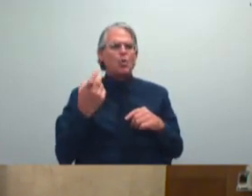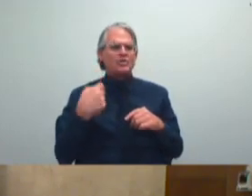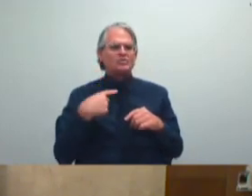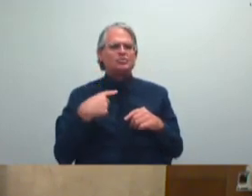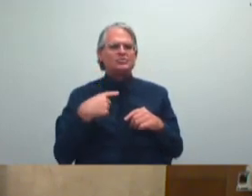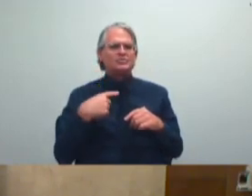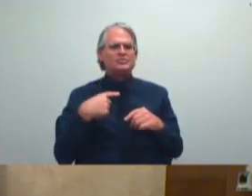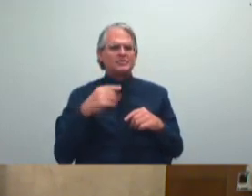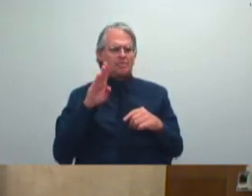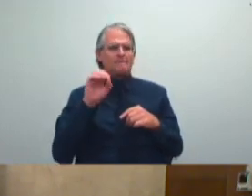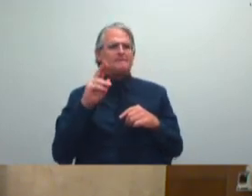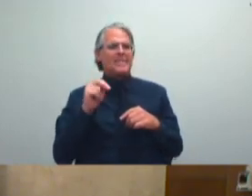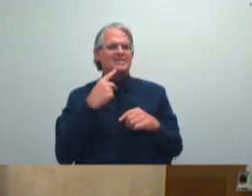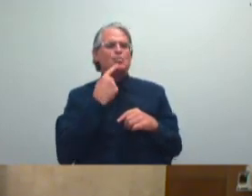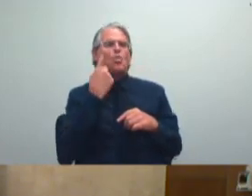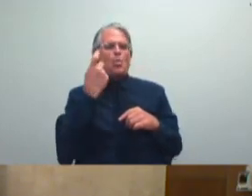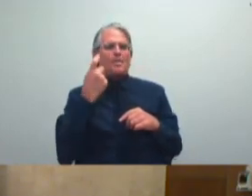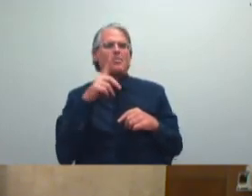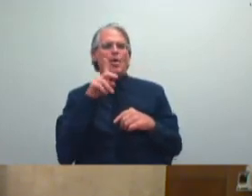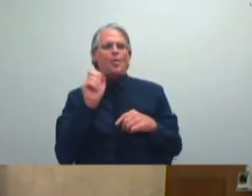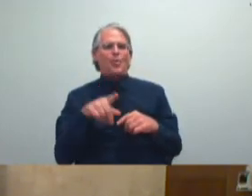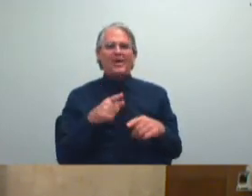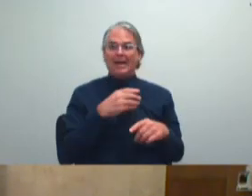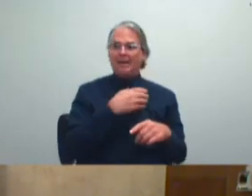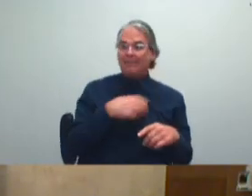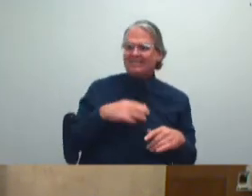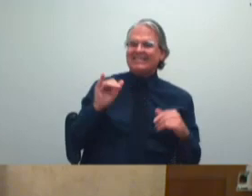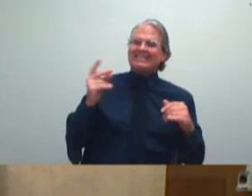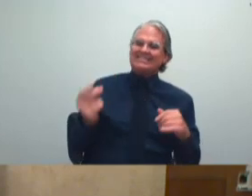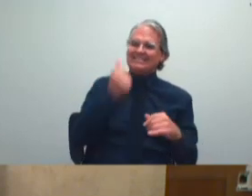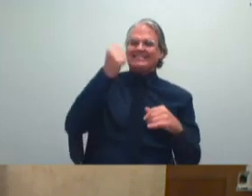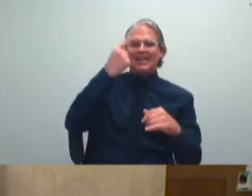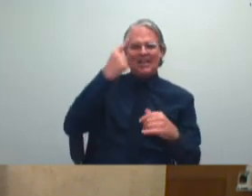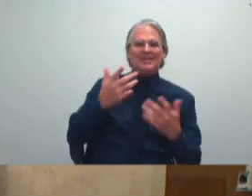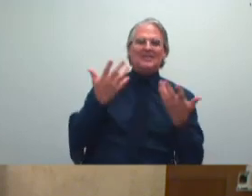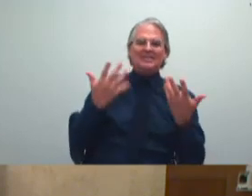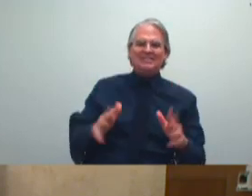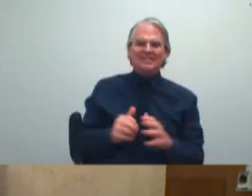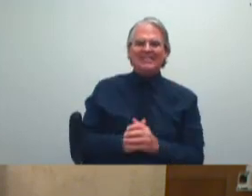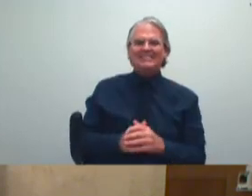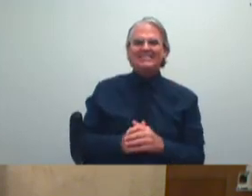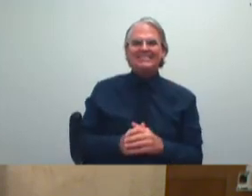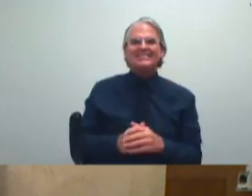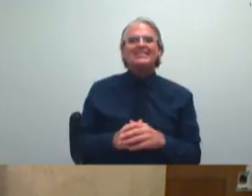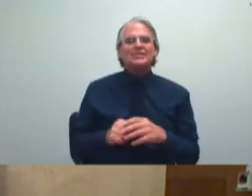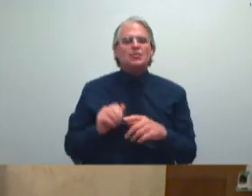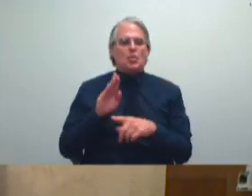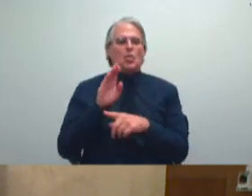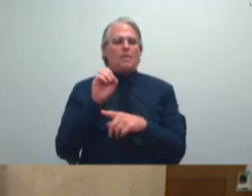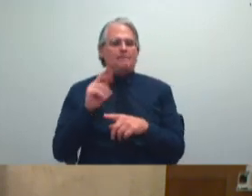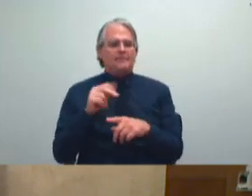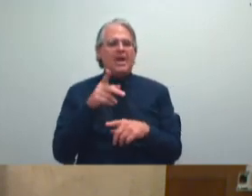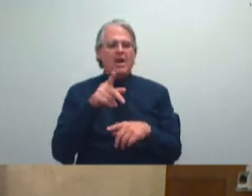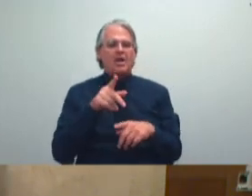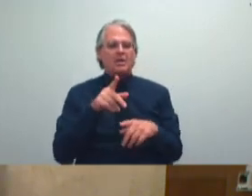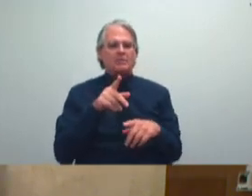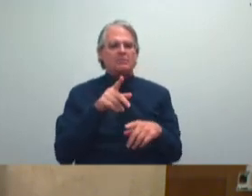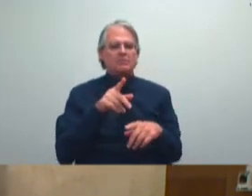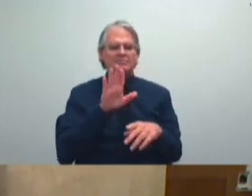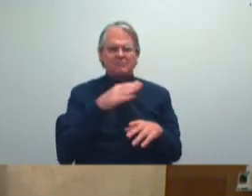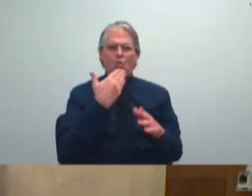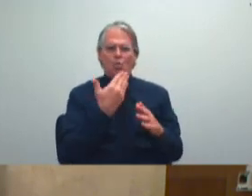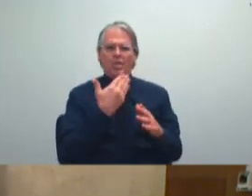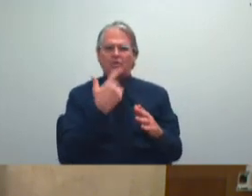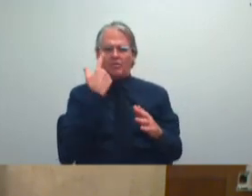get away. Okay. Take it away, Ben. Yeah, it should be real quick. Thanks for showing the